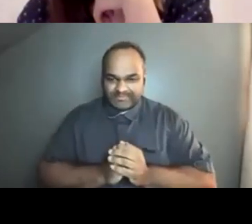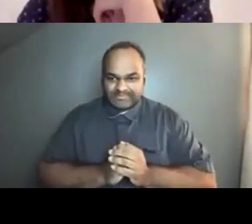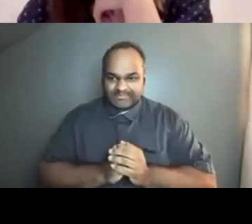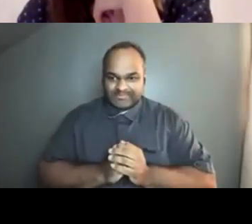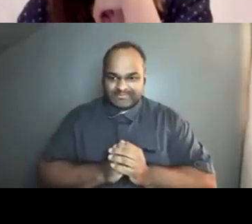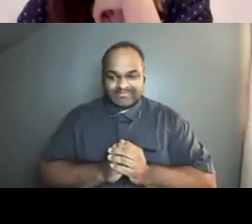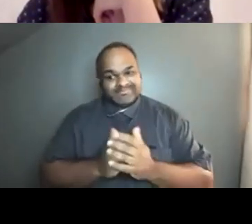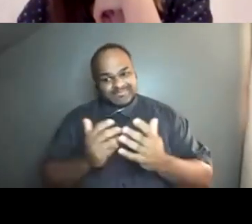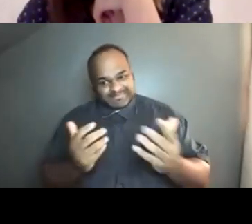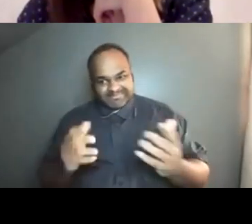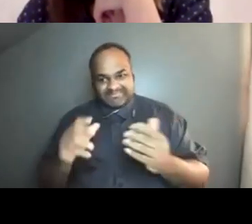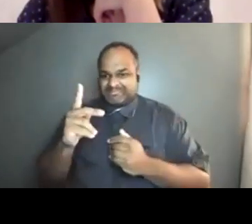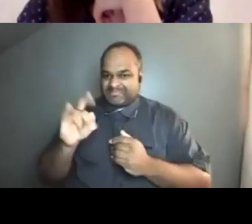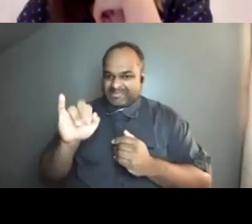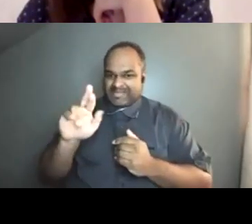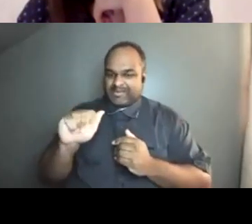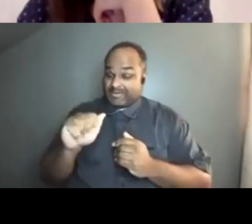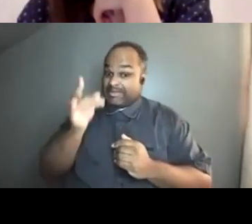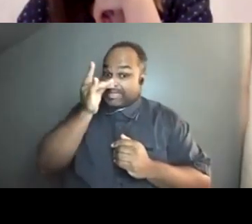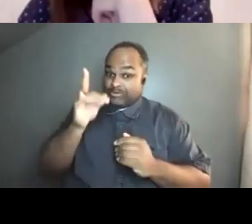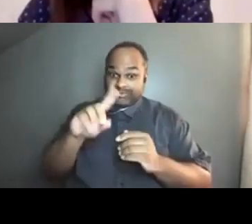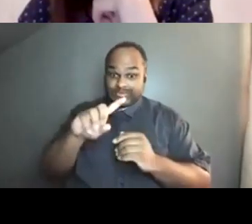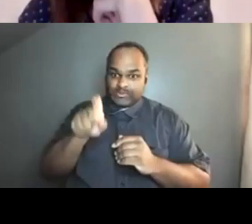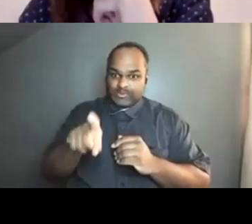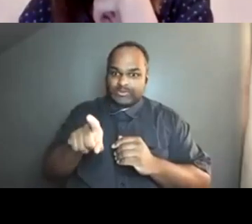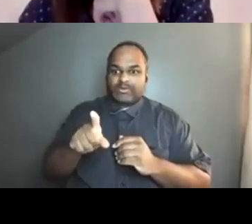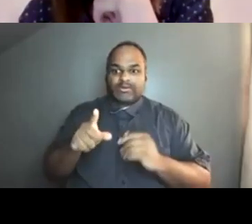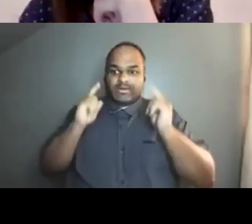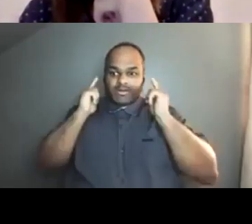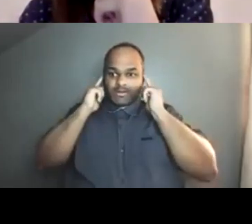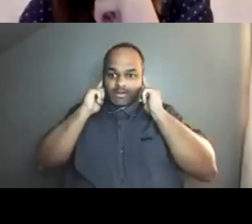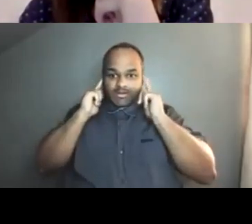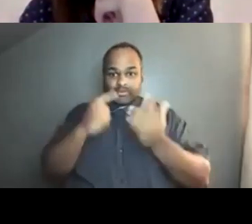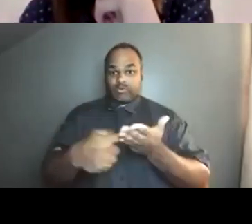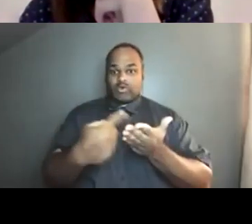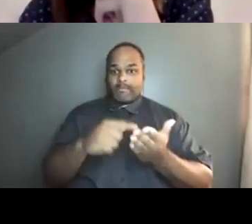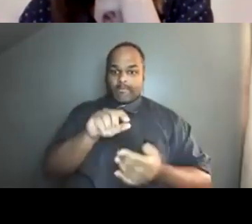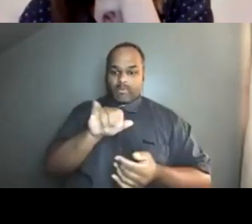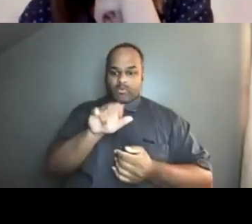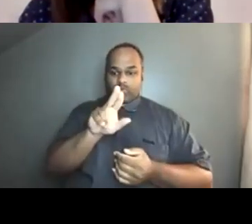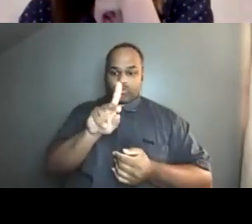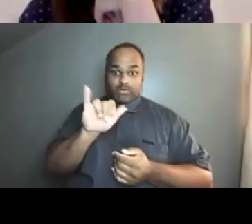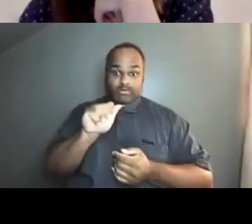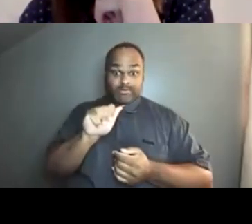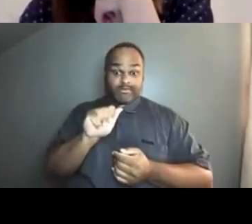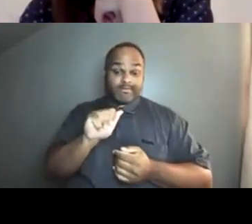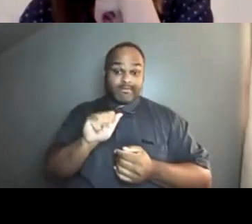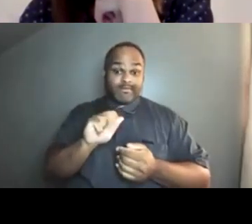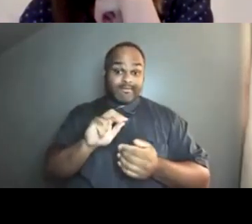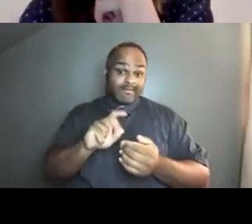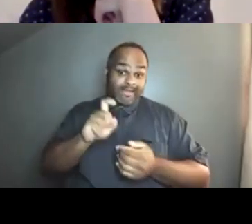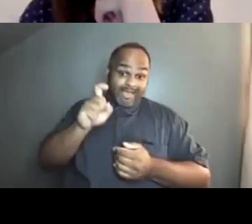Yes, it's a really very interesting question because if we speak about Yulia Tsvetkova, we have to say